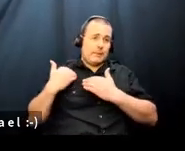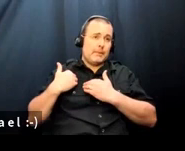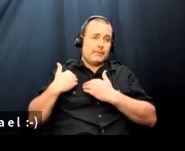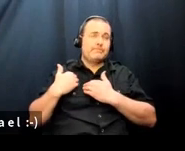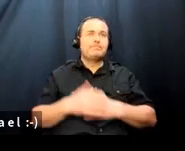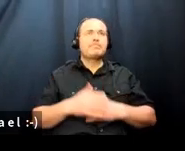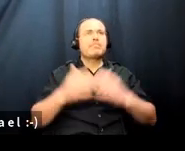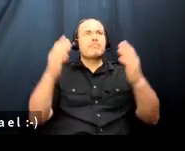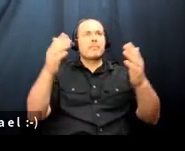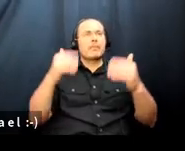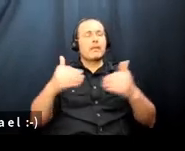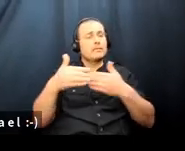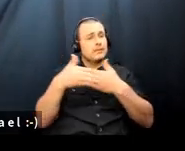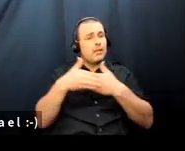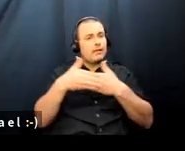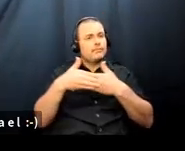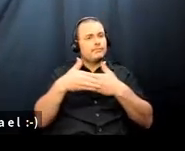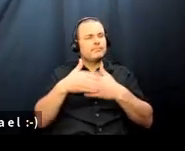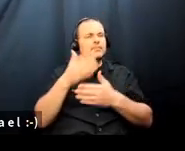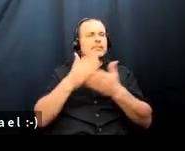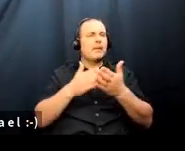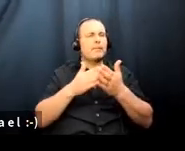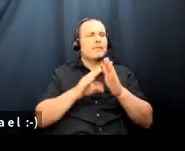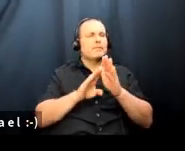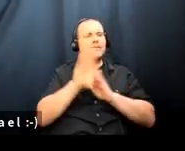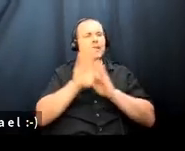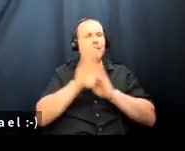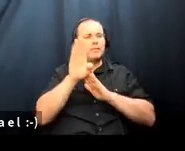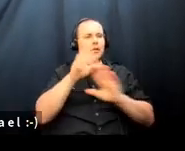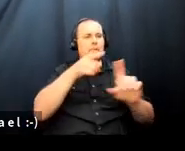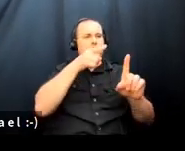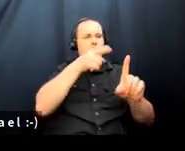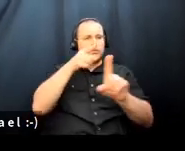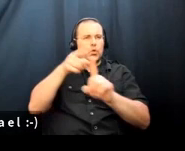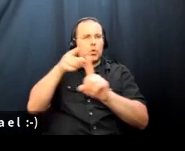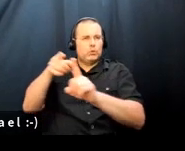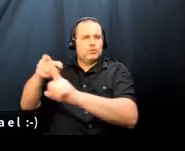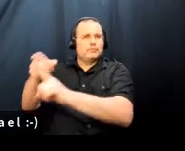Next slide has on it some developmental milestone, some